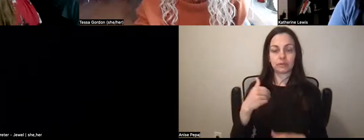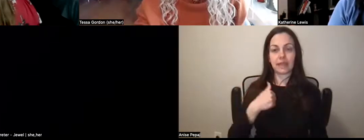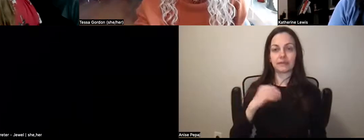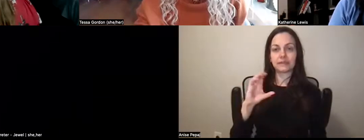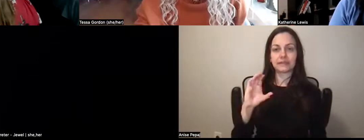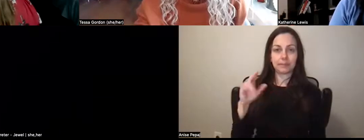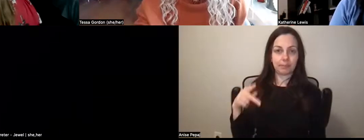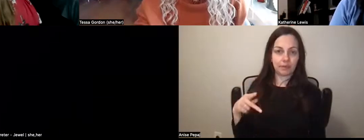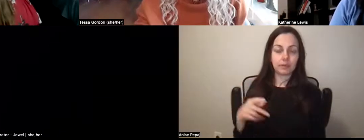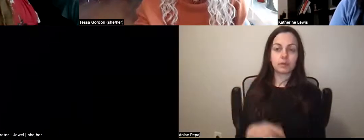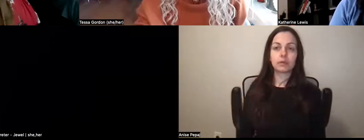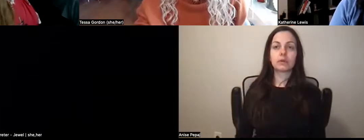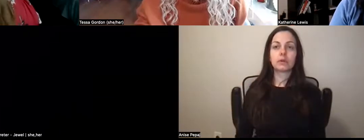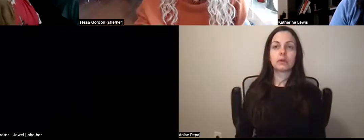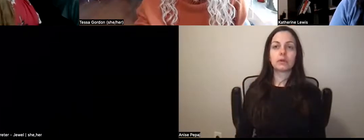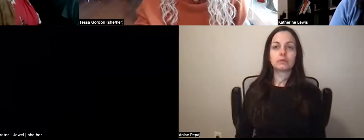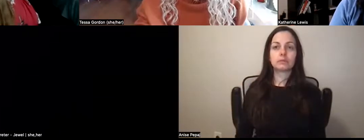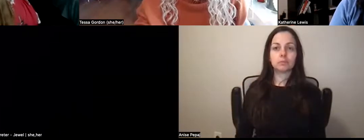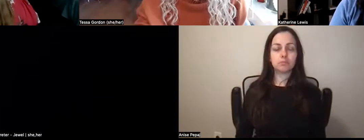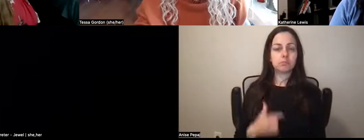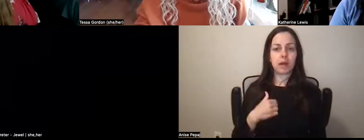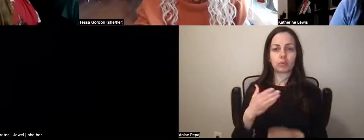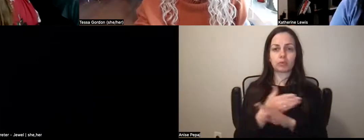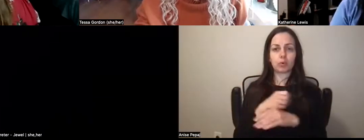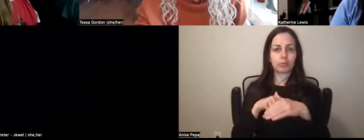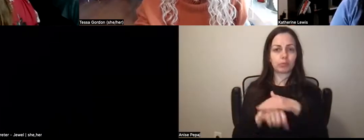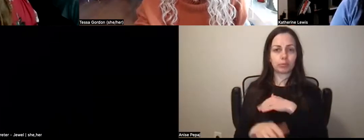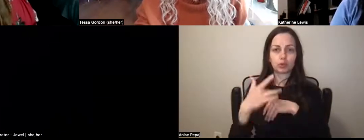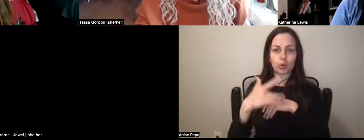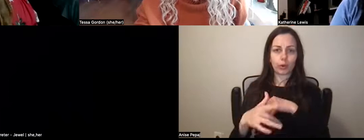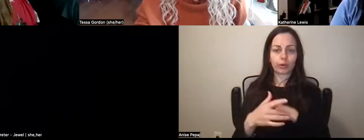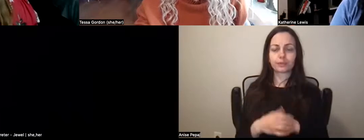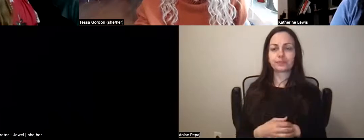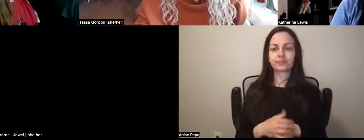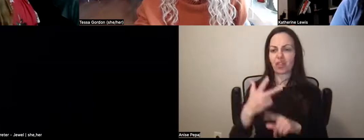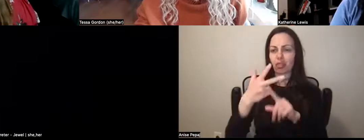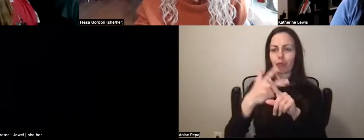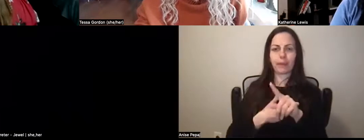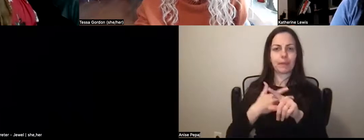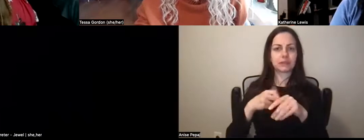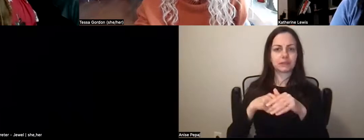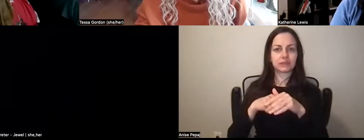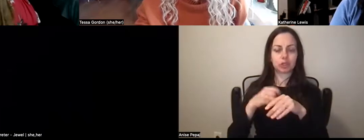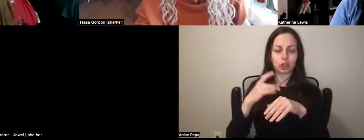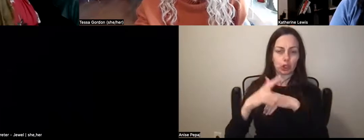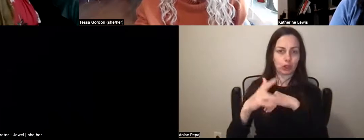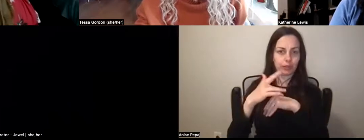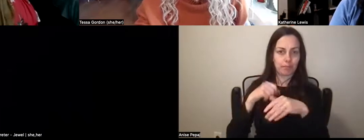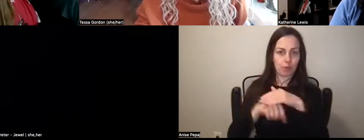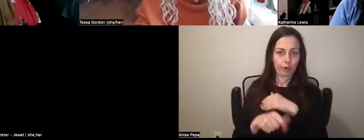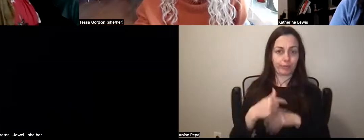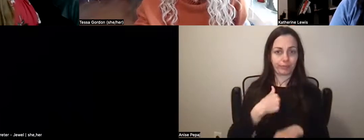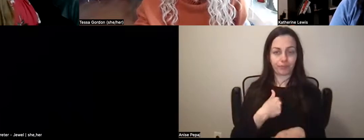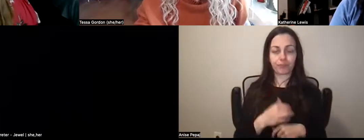palsy, and I was premature. I arrived almost 3 months early, and so I think everyone knew